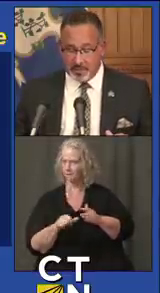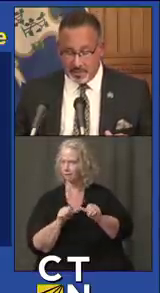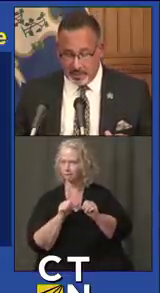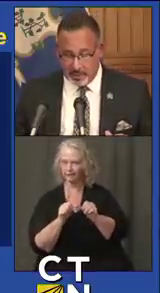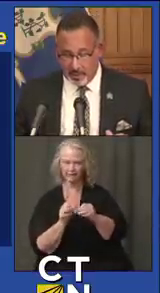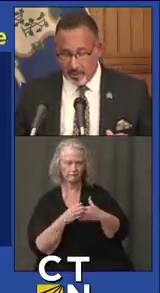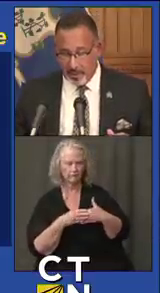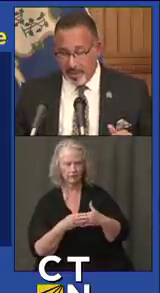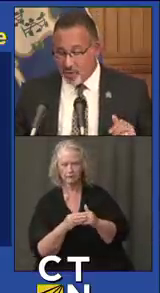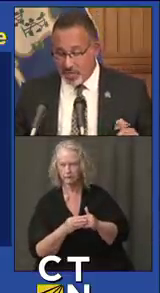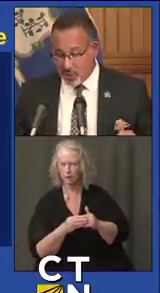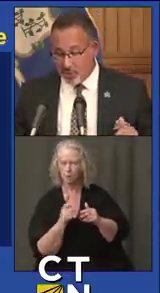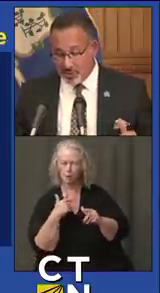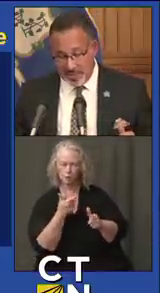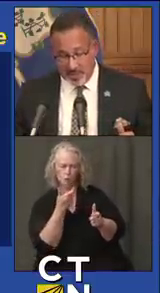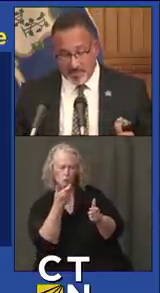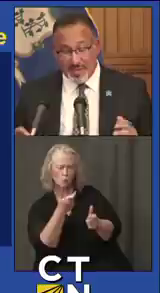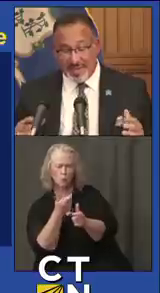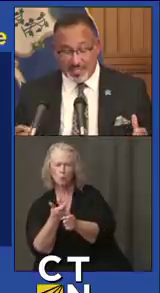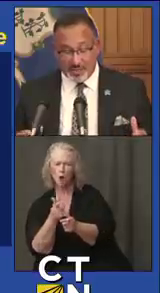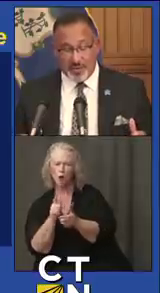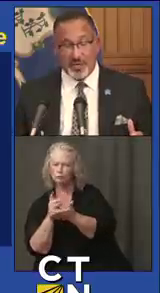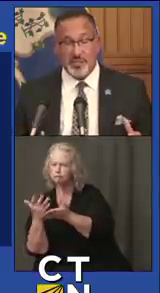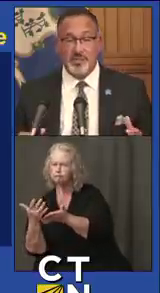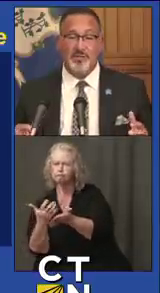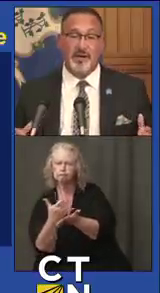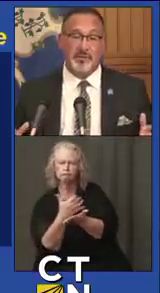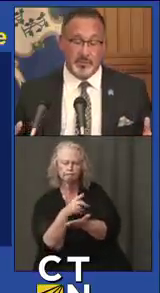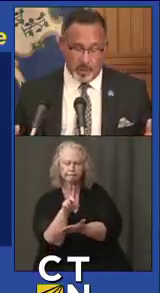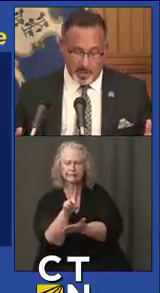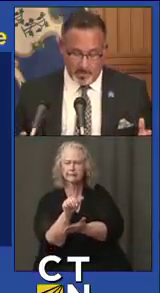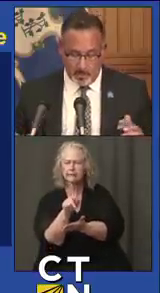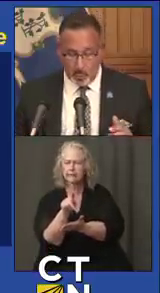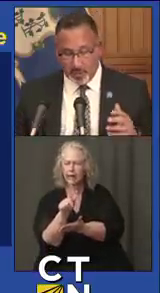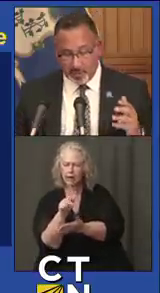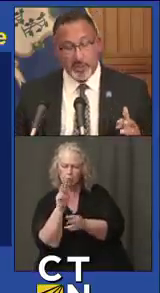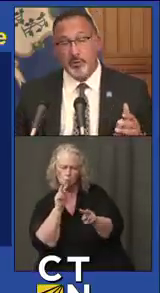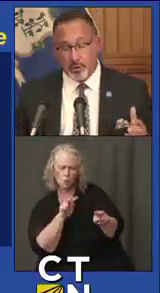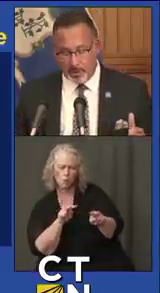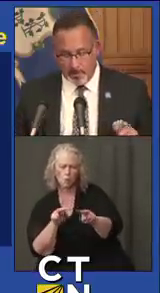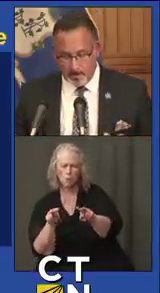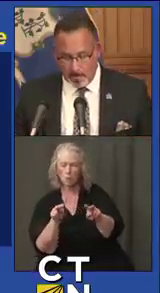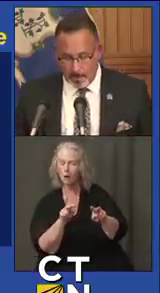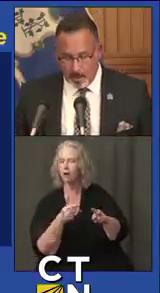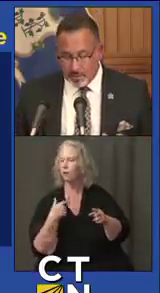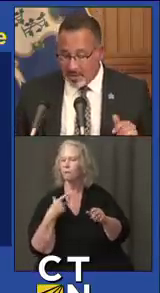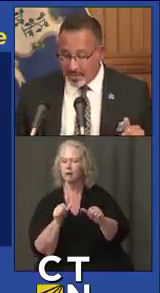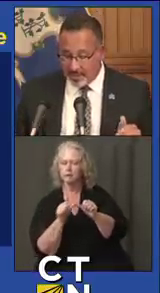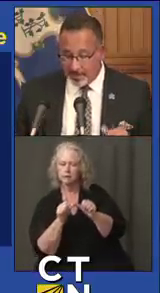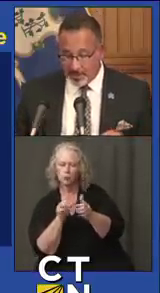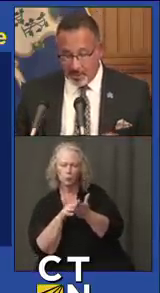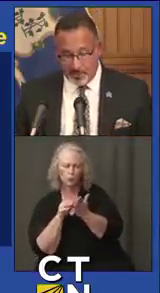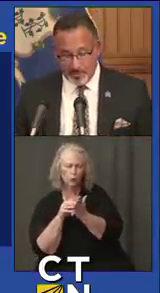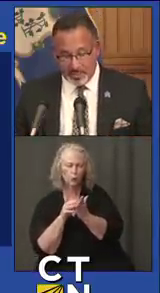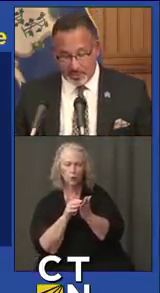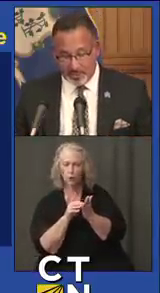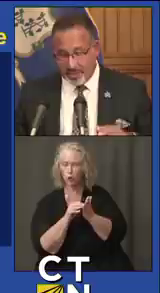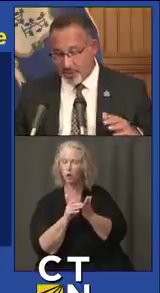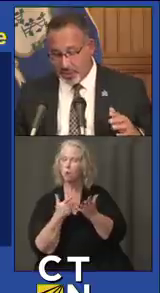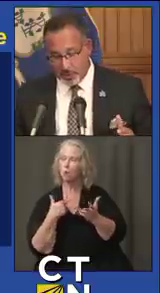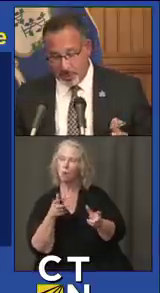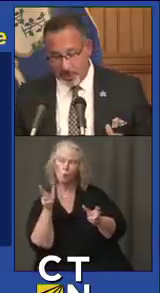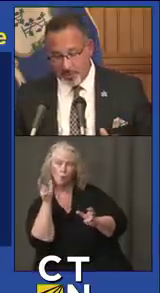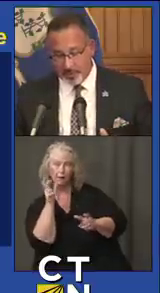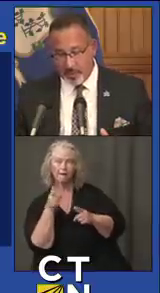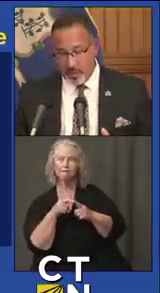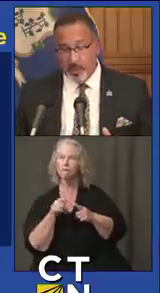responsive to the data and changing understanding of mitigation strategies in virus spread. We continue to learn. The next step is to hear from districts and